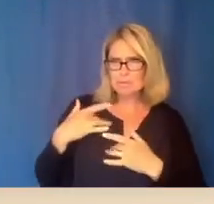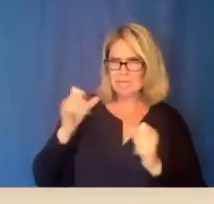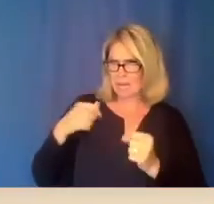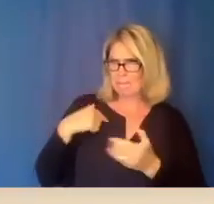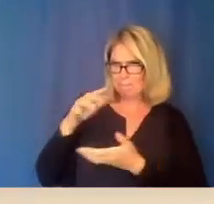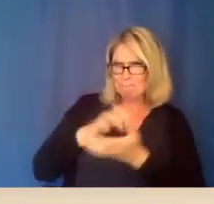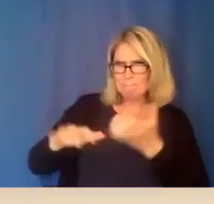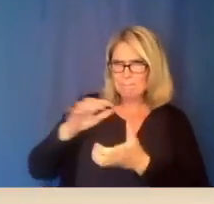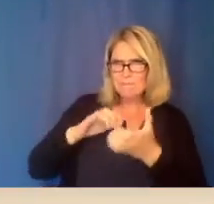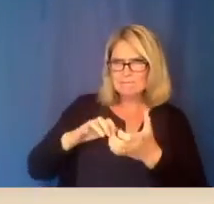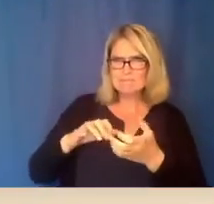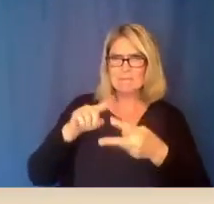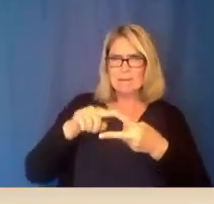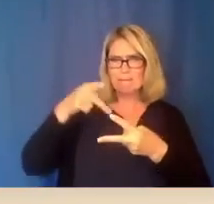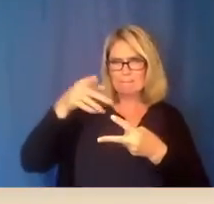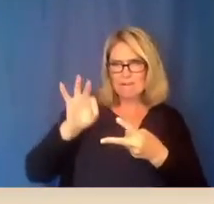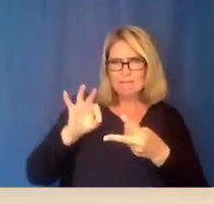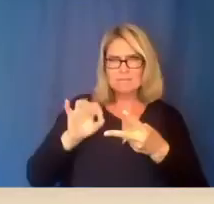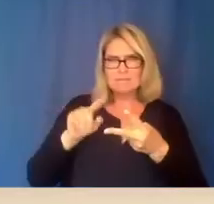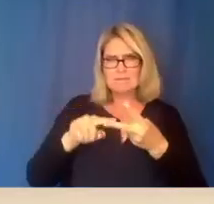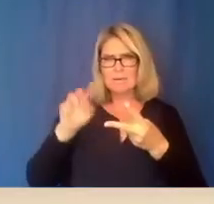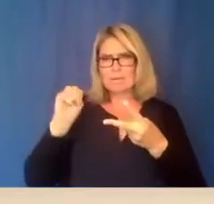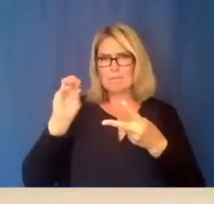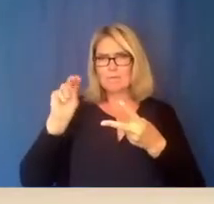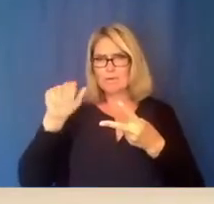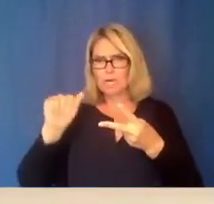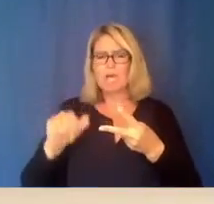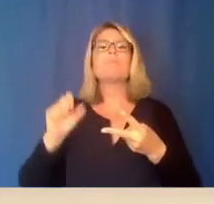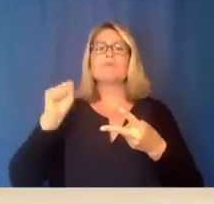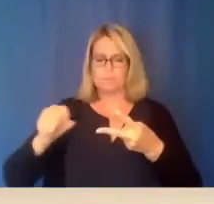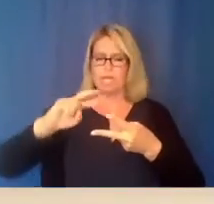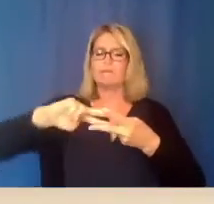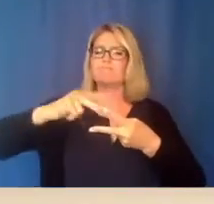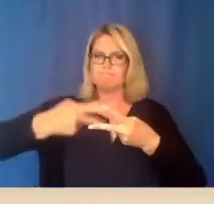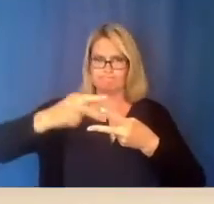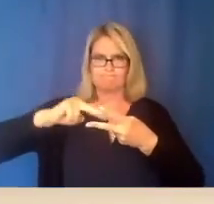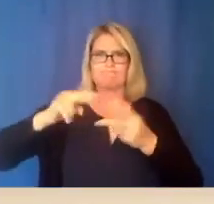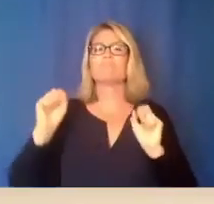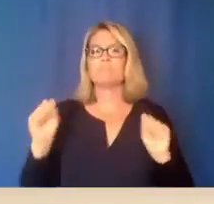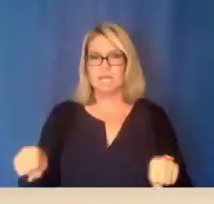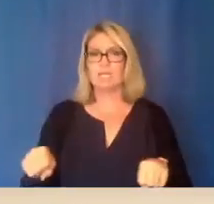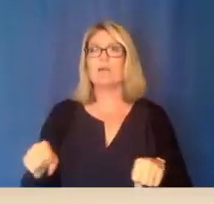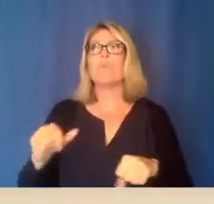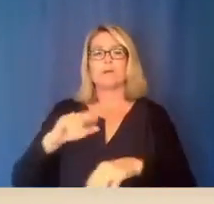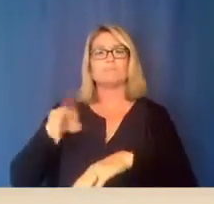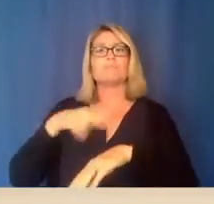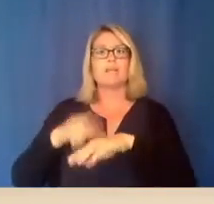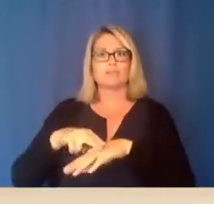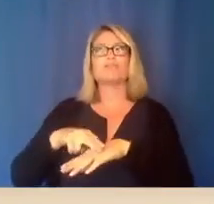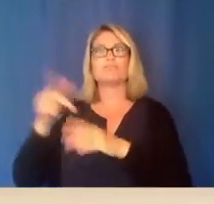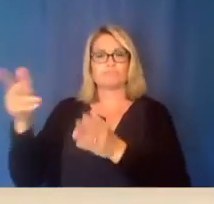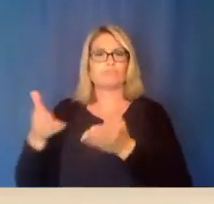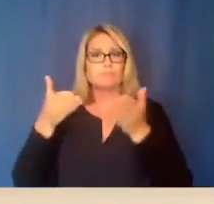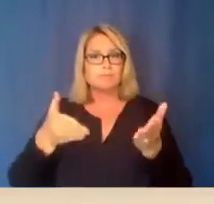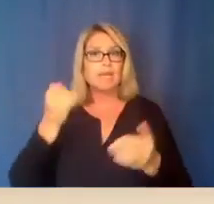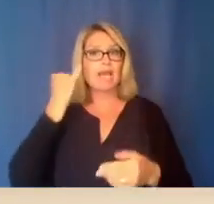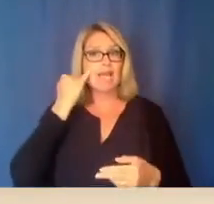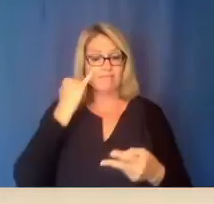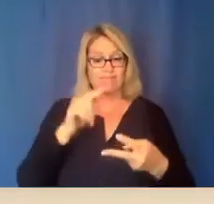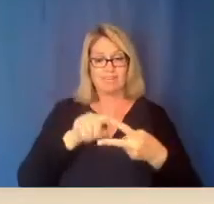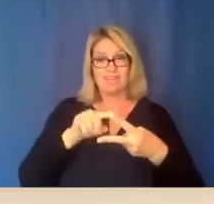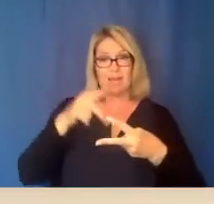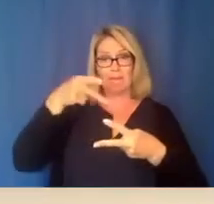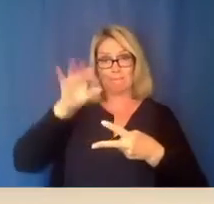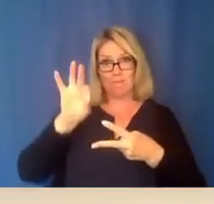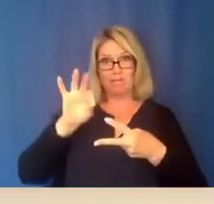these vaccines can be interchanged, and that is based on national recommendation. So if you've received Pfizer for your first dose, it